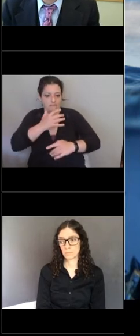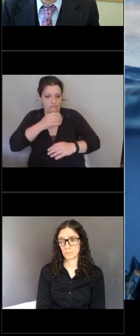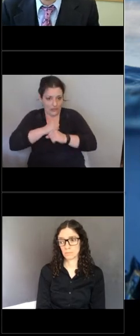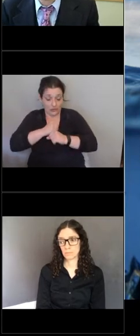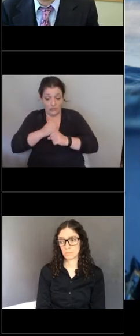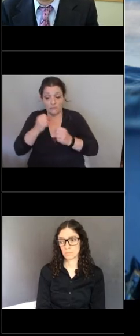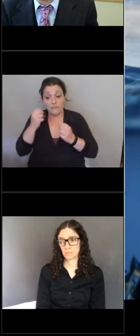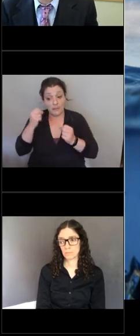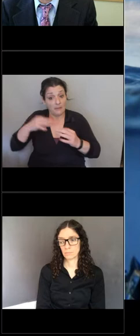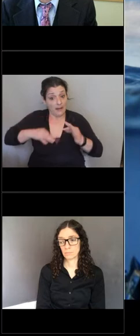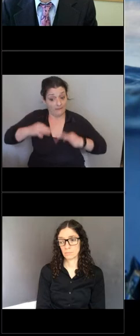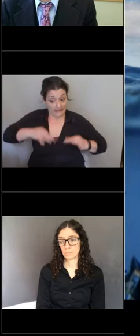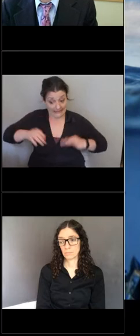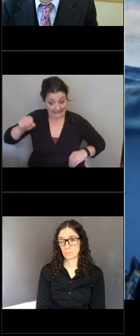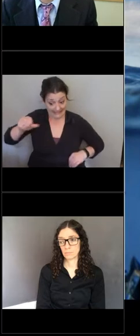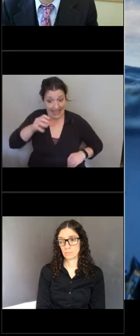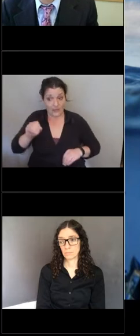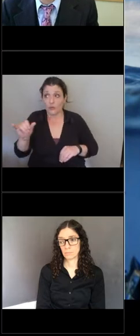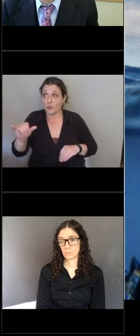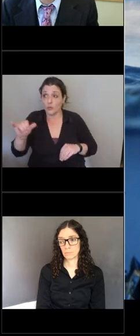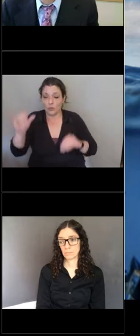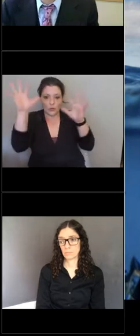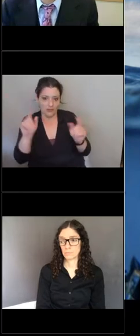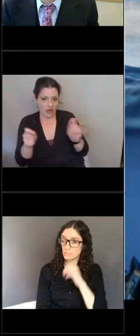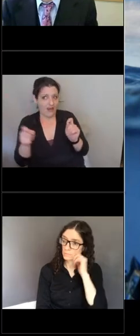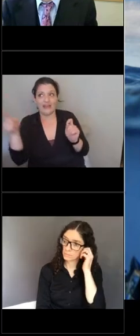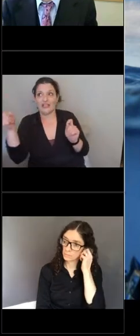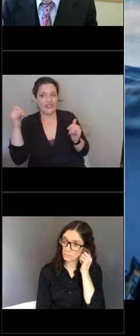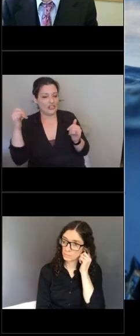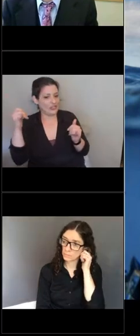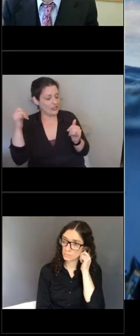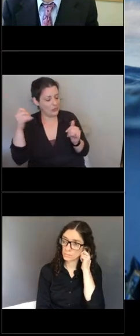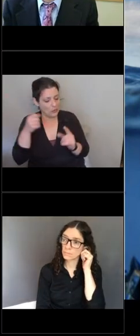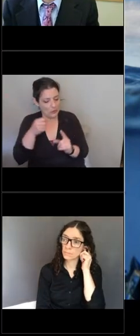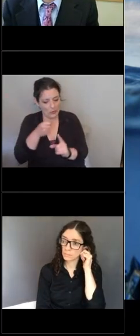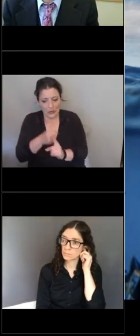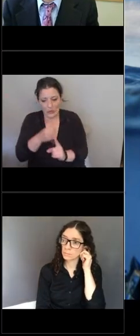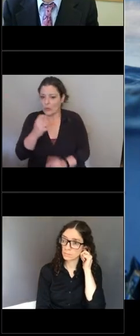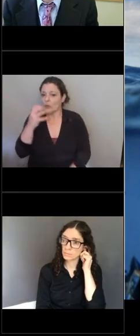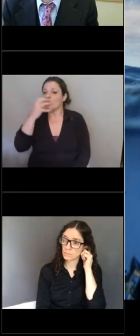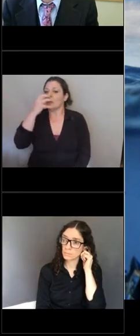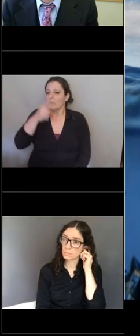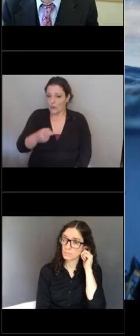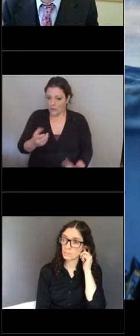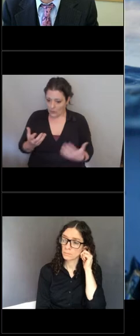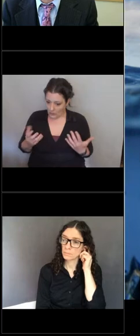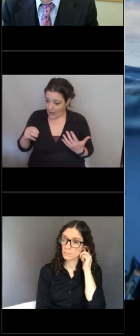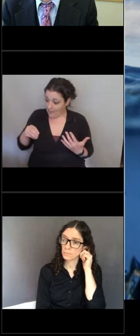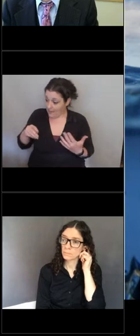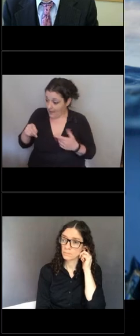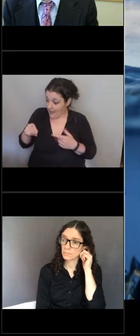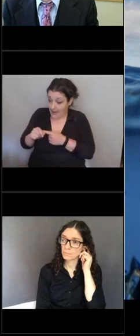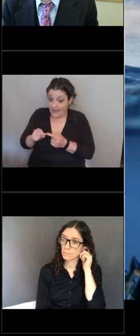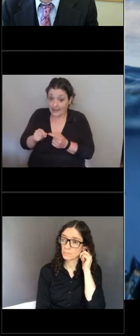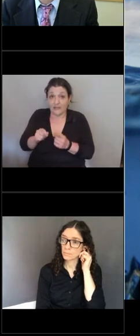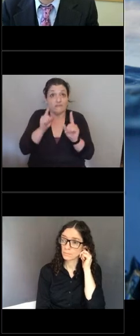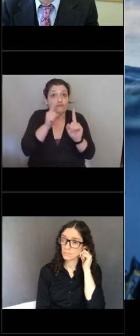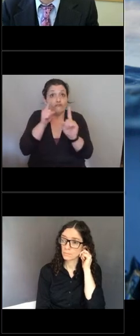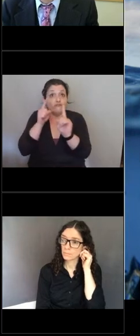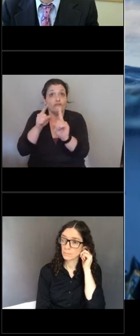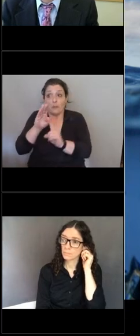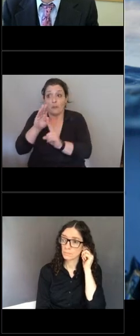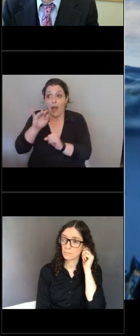of climate change have started to threaten and undermine their ability to achieve a lot of their biodiversity targets or